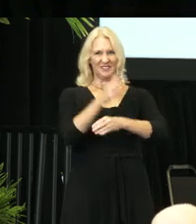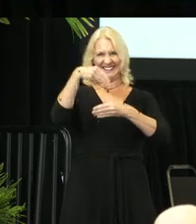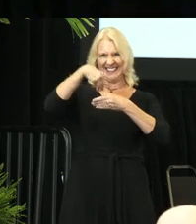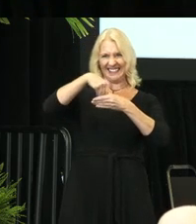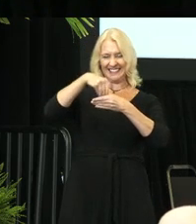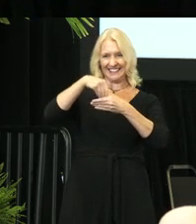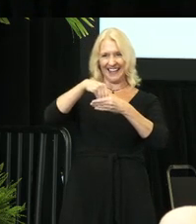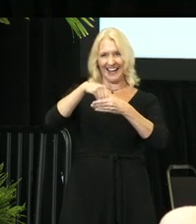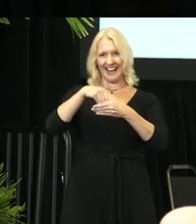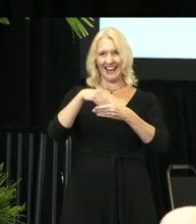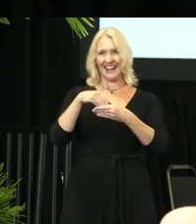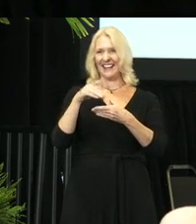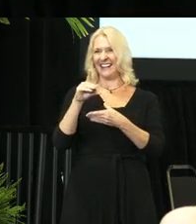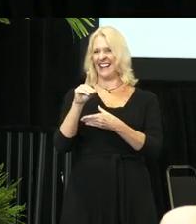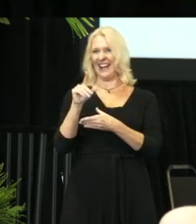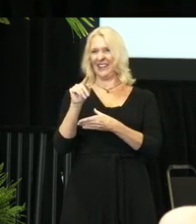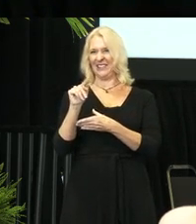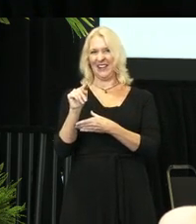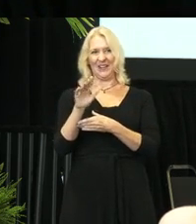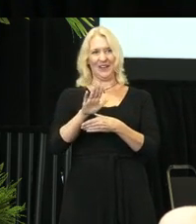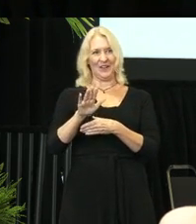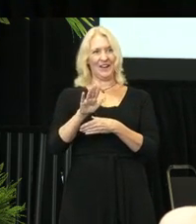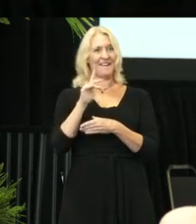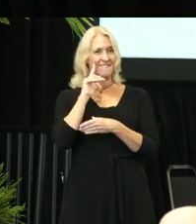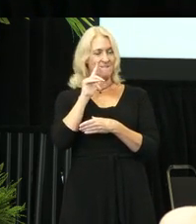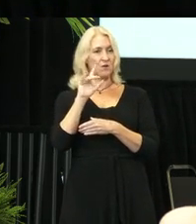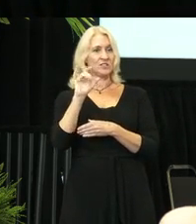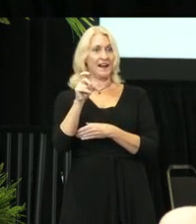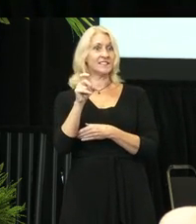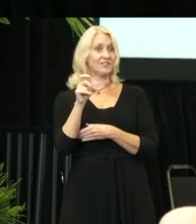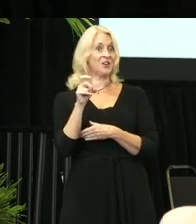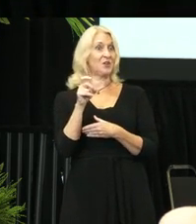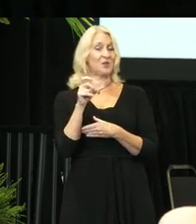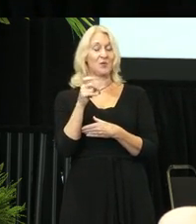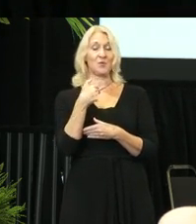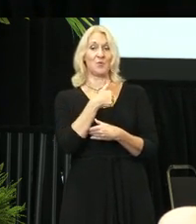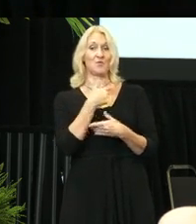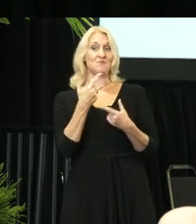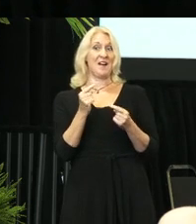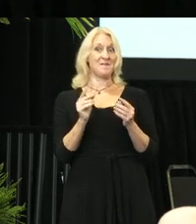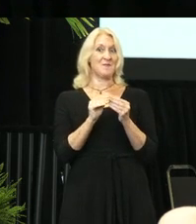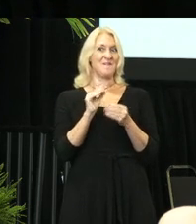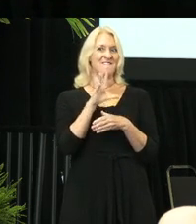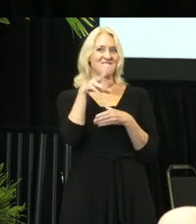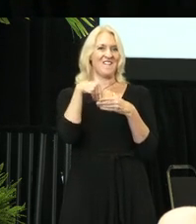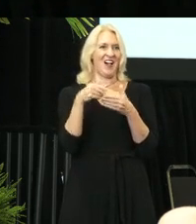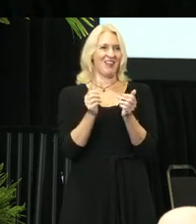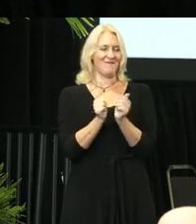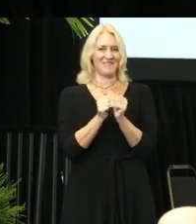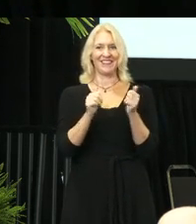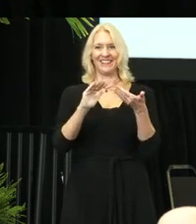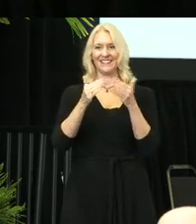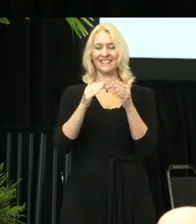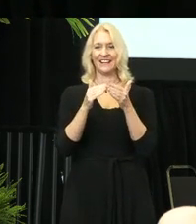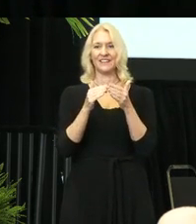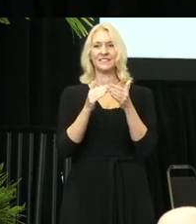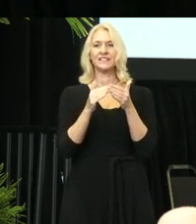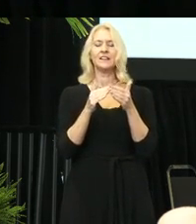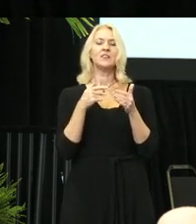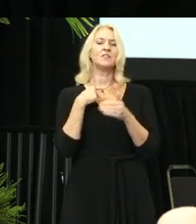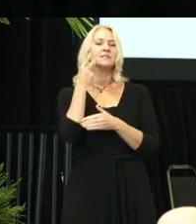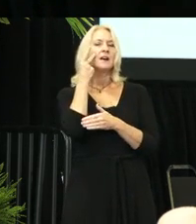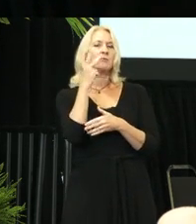that is why you might have seen over the summer our engagement with the city and with the thought